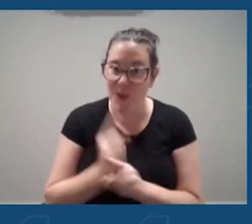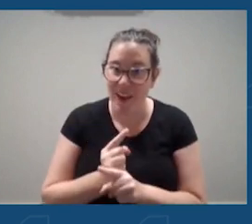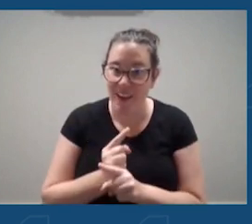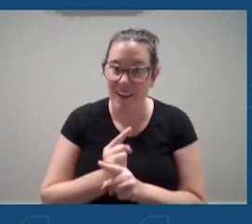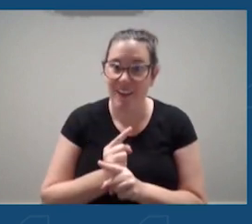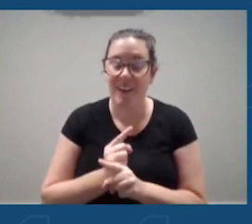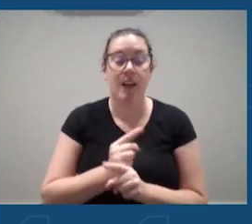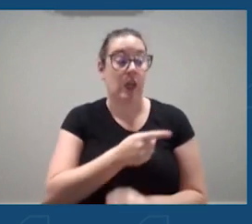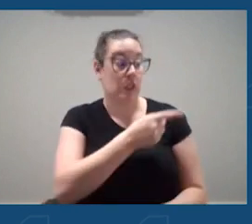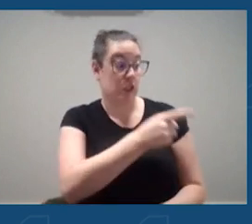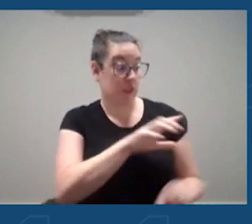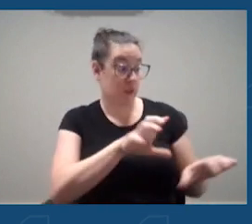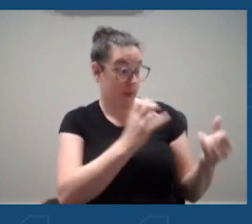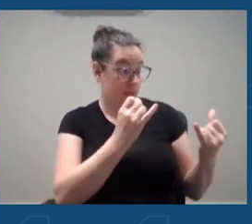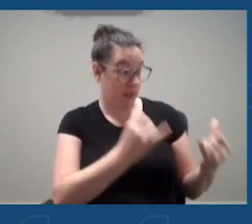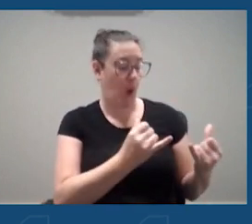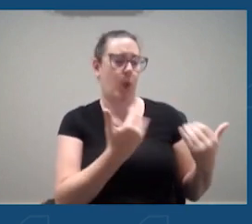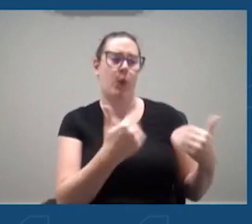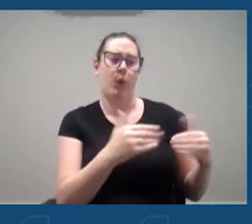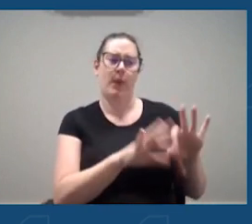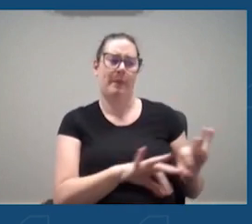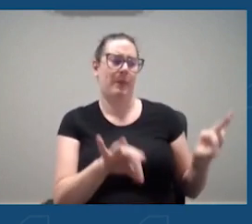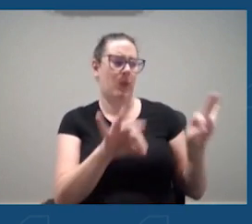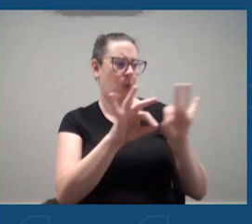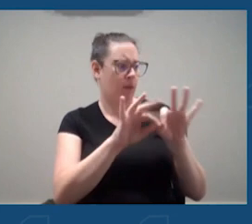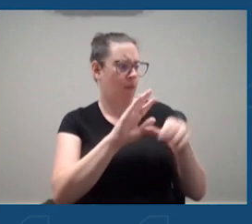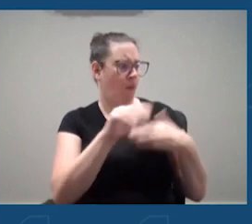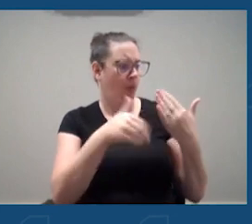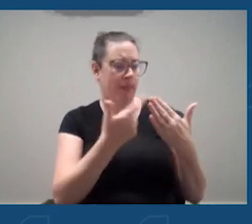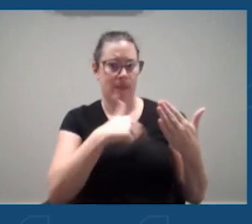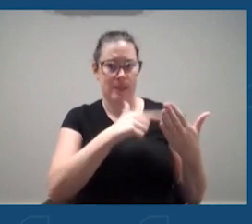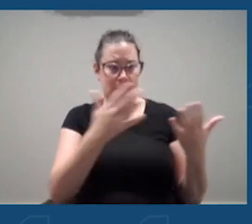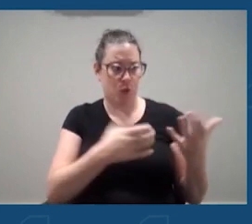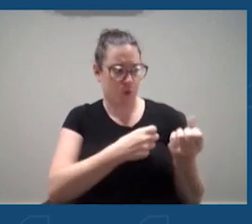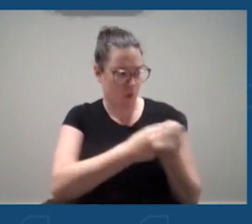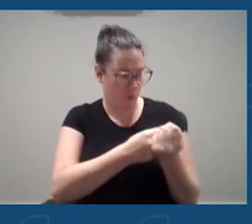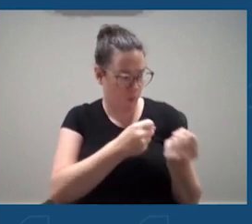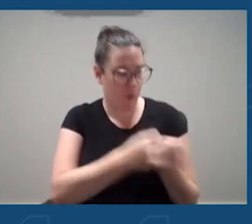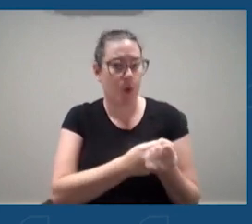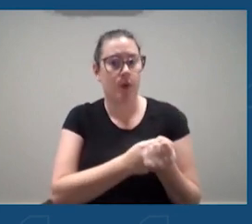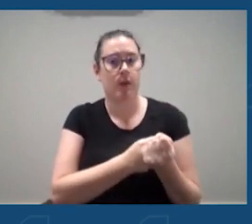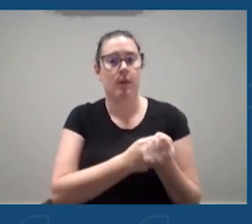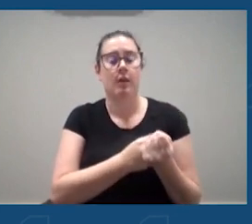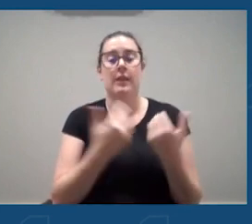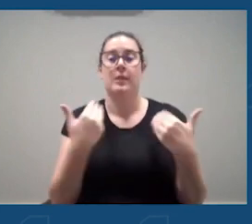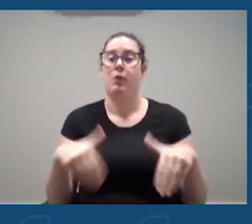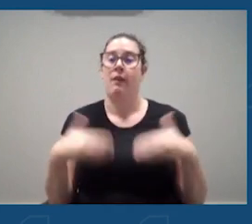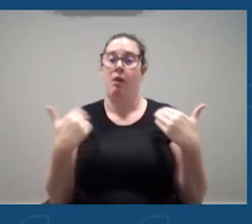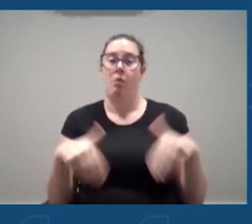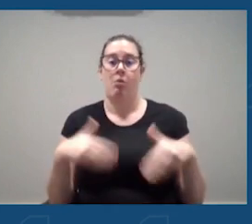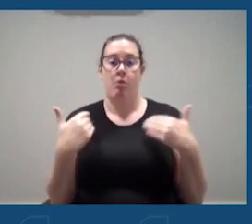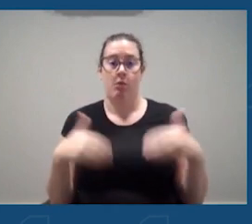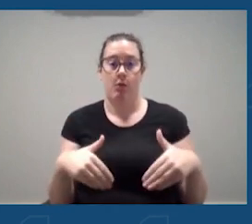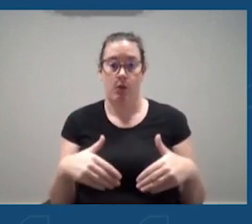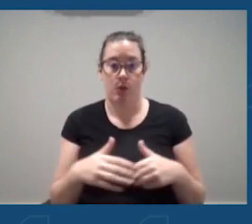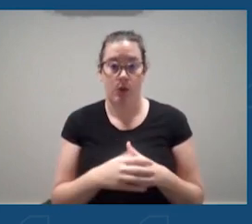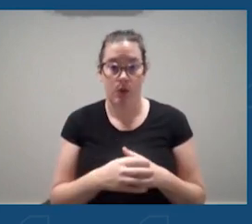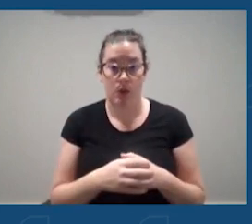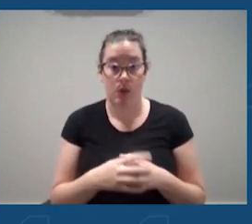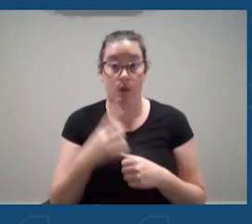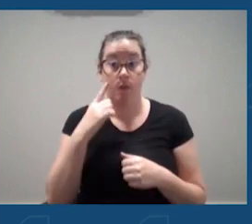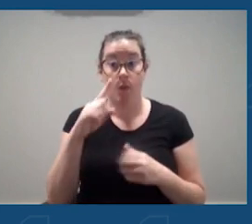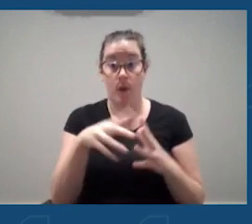Governor Hochul is doing here today and what we are all doing here today? And this is how profound. For America